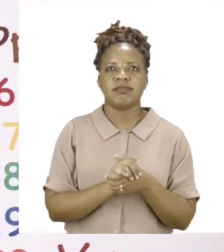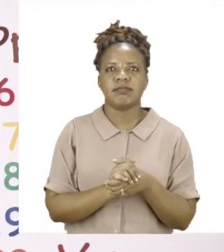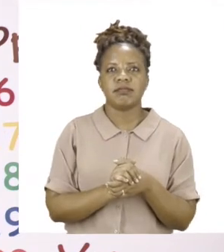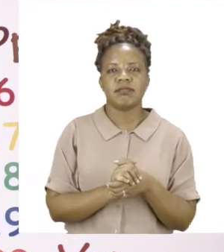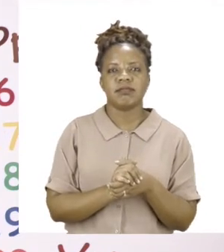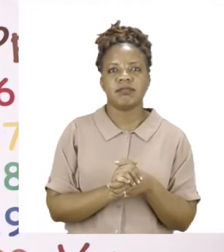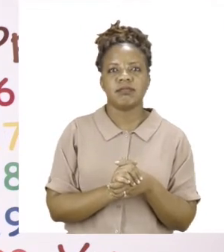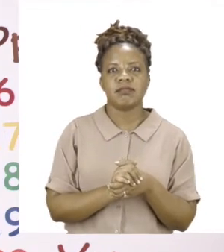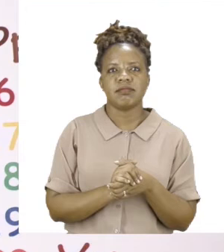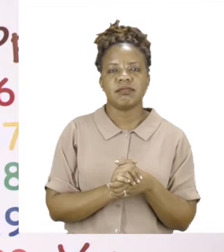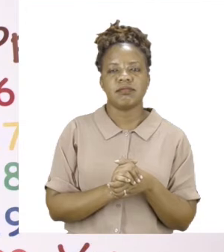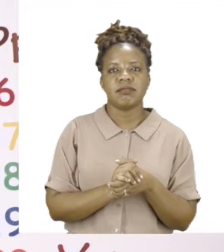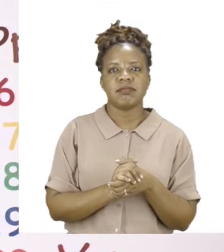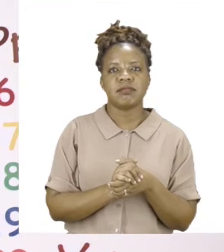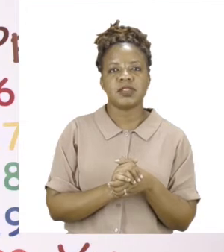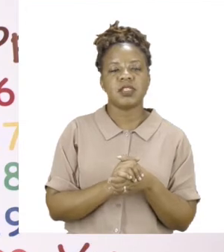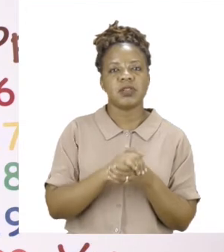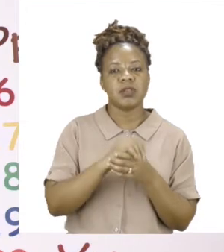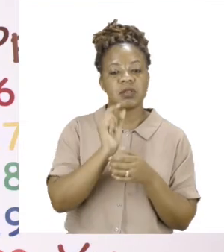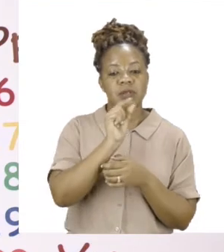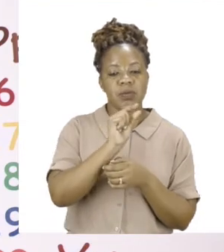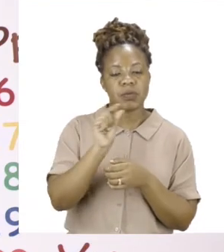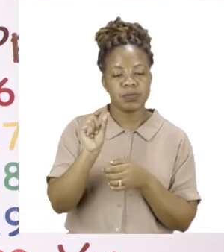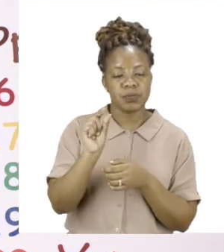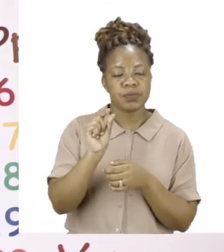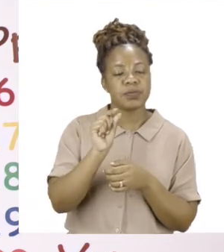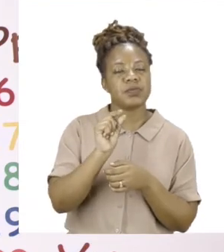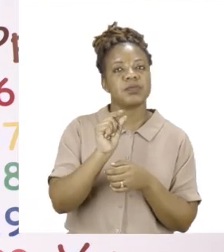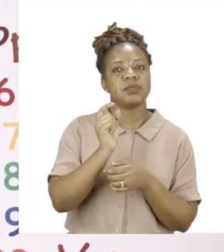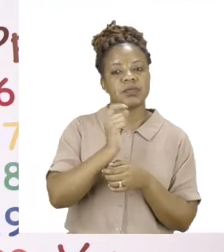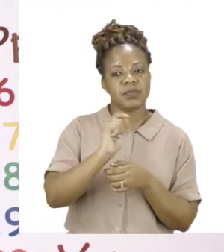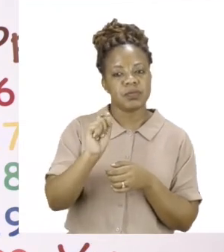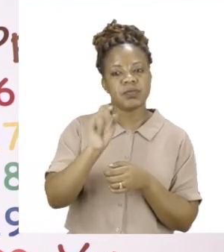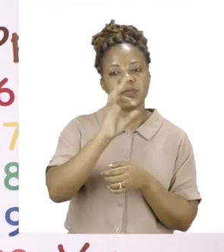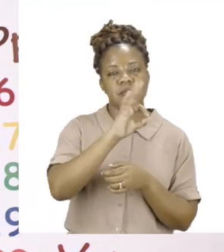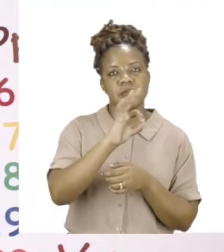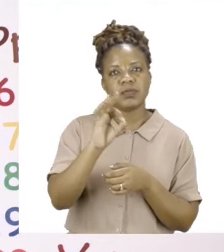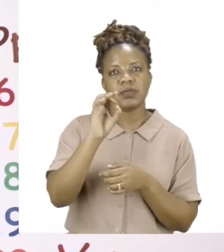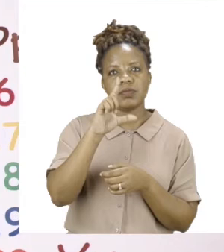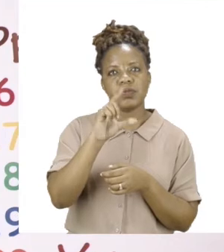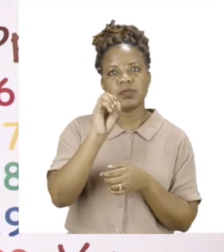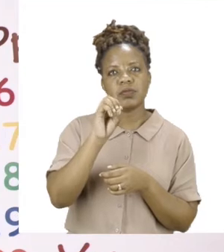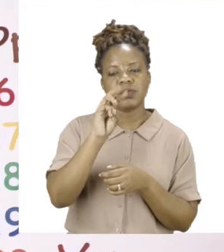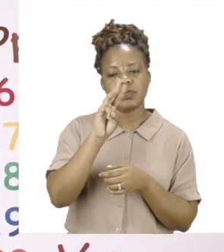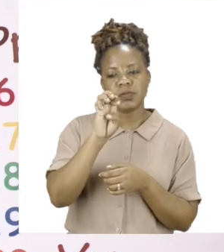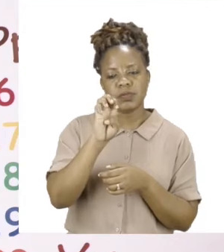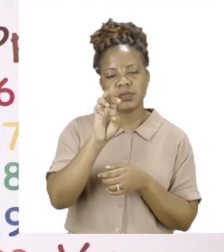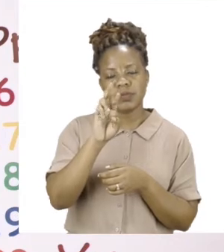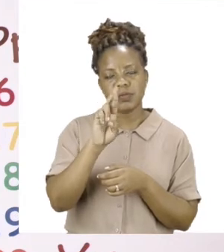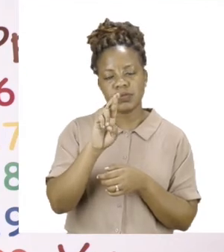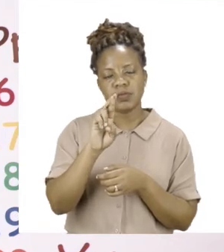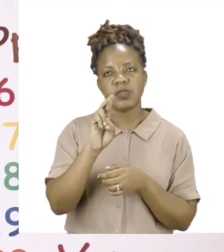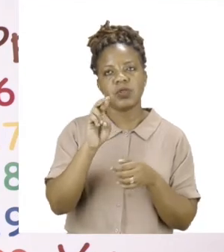course, I have to put my full stop to show that this is the end of the sentence. There we